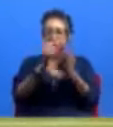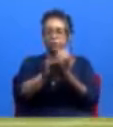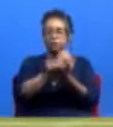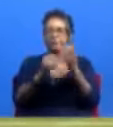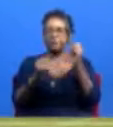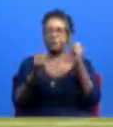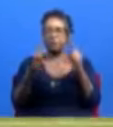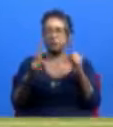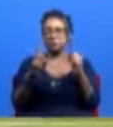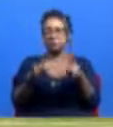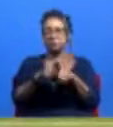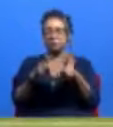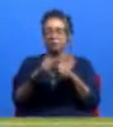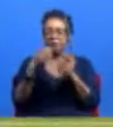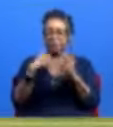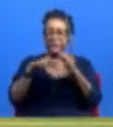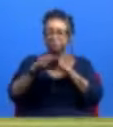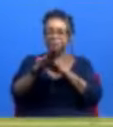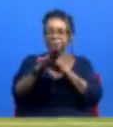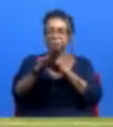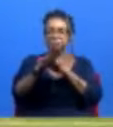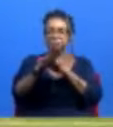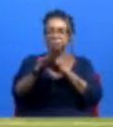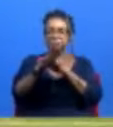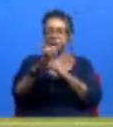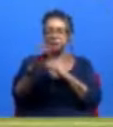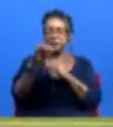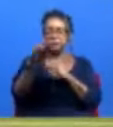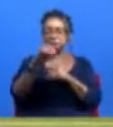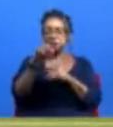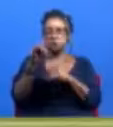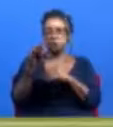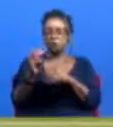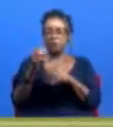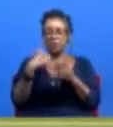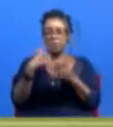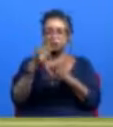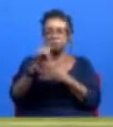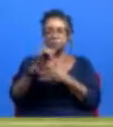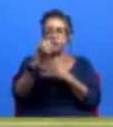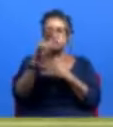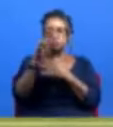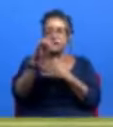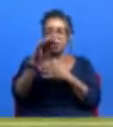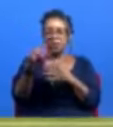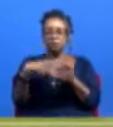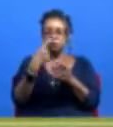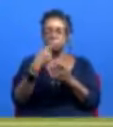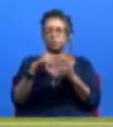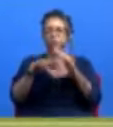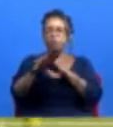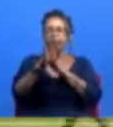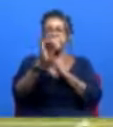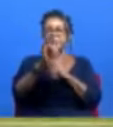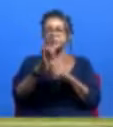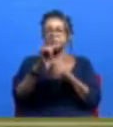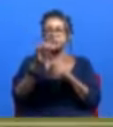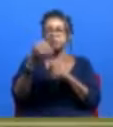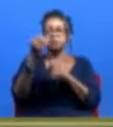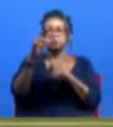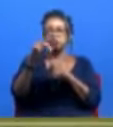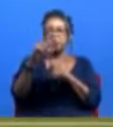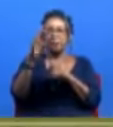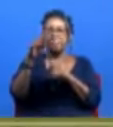to claw their way farther from the relegation zone thanks to goals from Julius Masaba, who scored a brace, John Mark